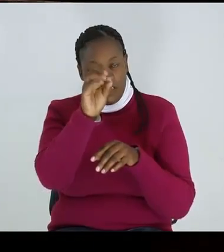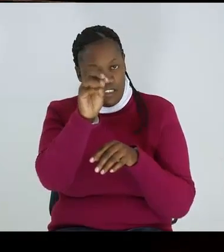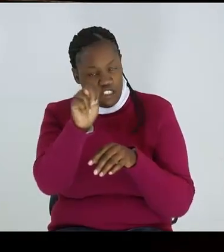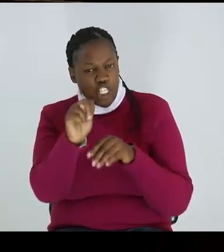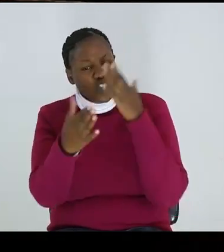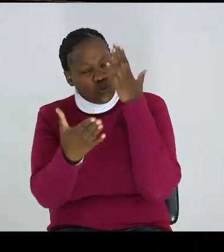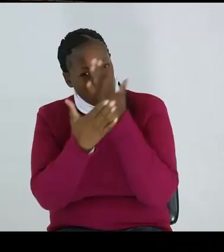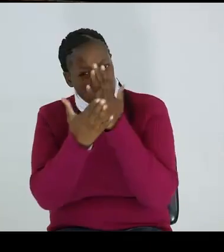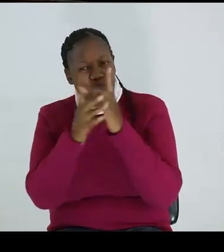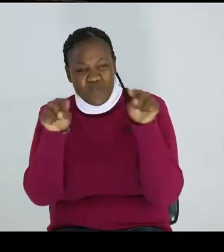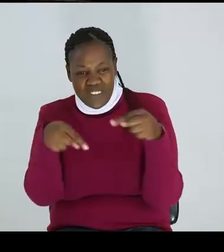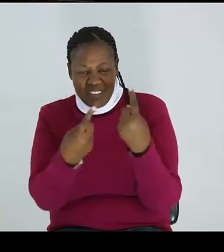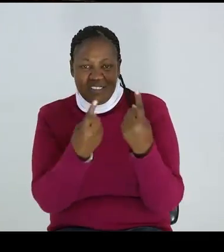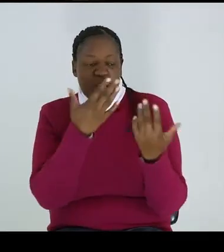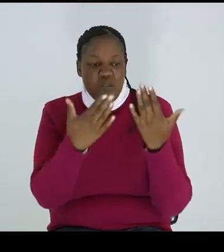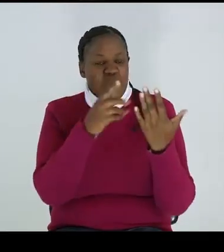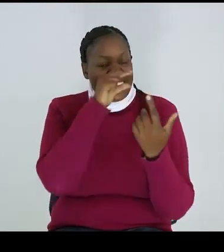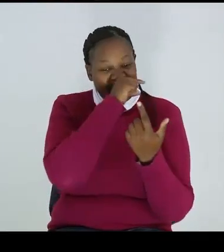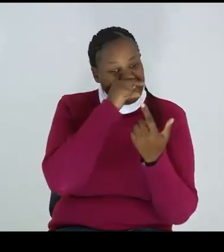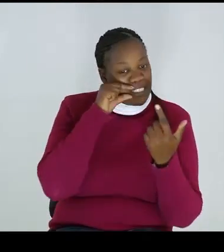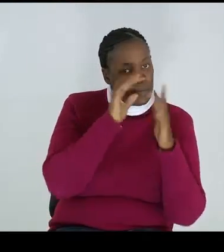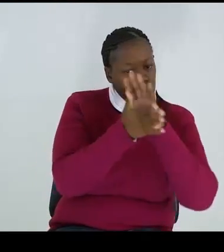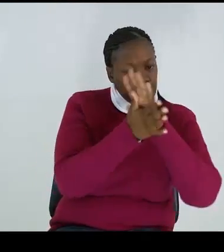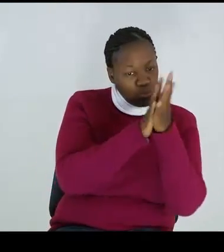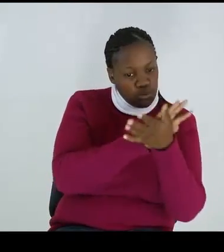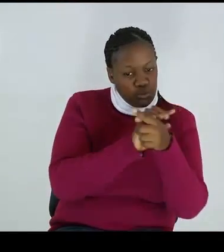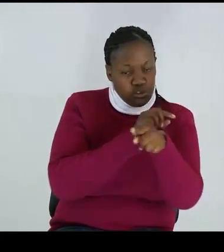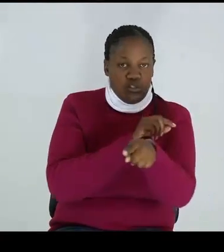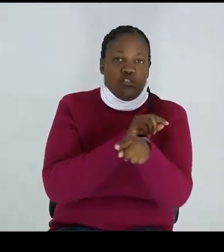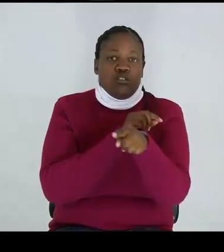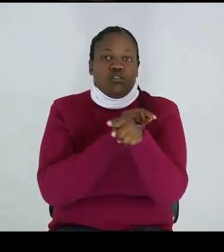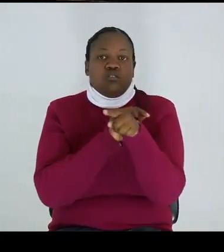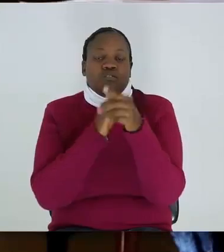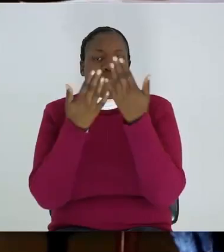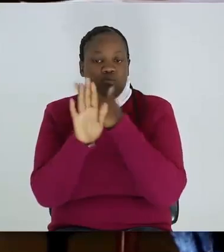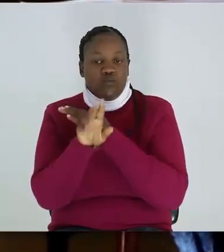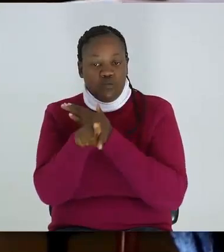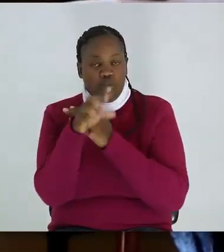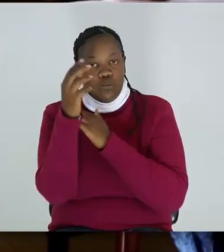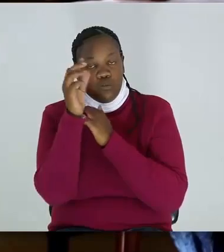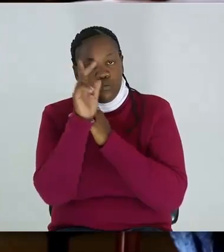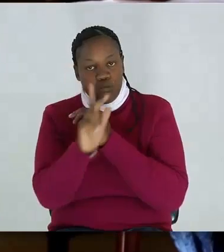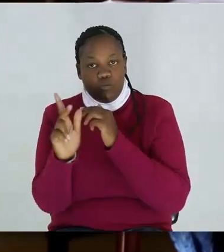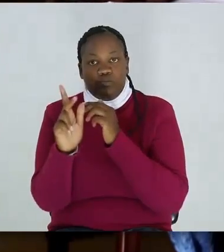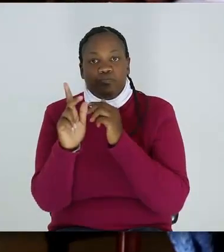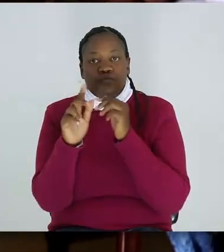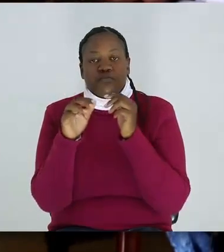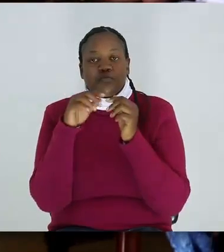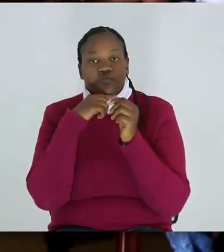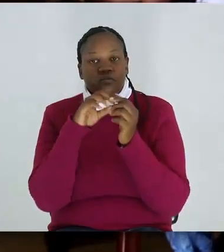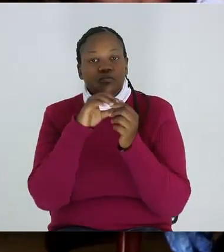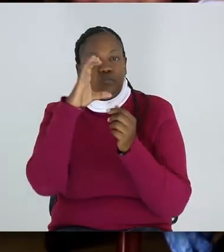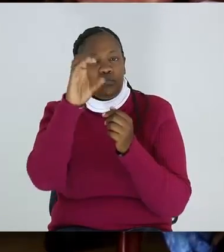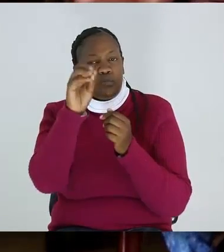while non-fiction deals with real events and people, you know, although names might be disguised to protect